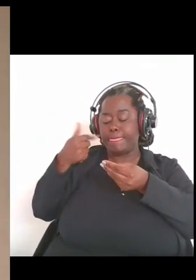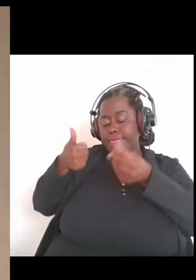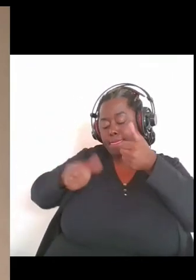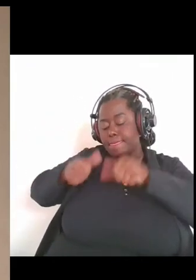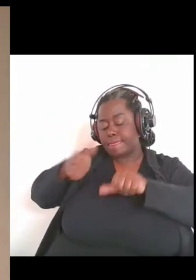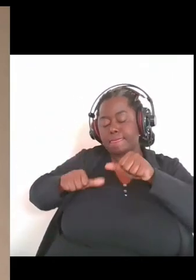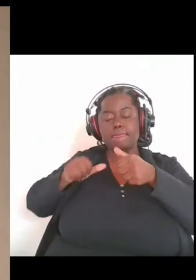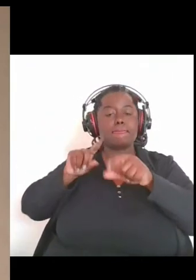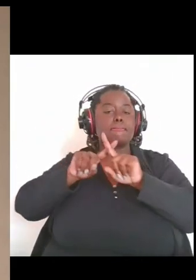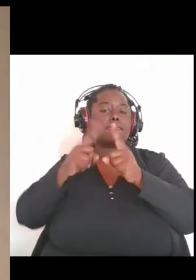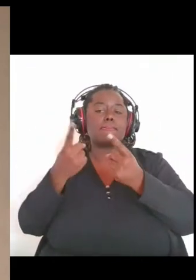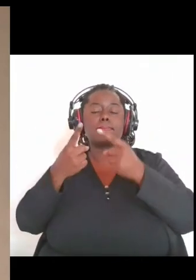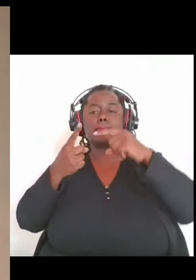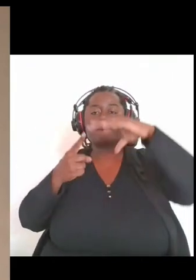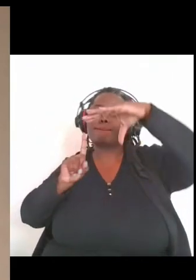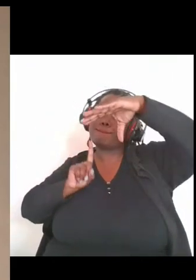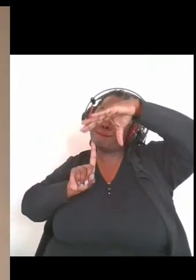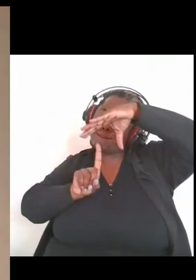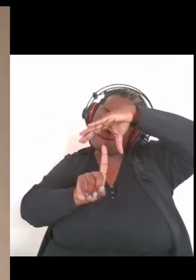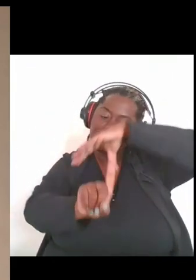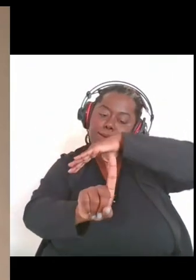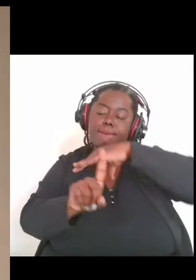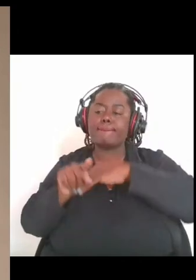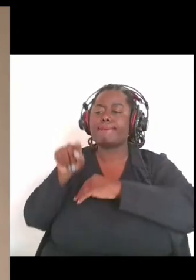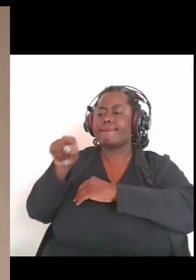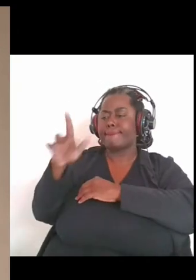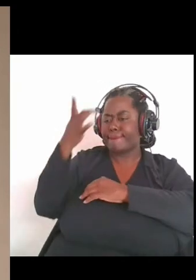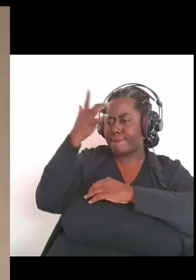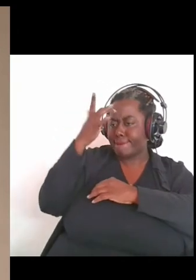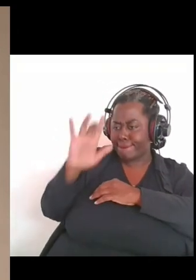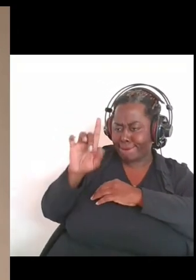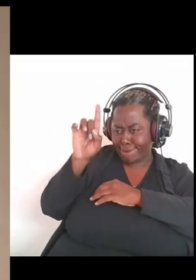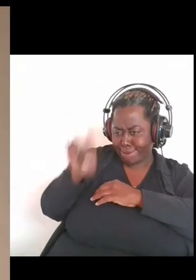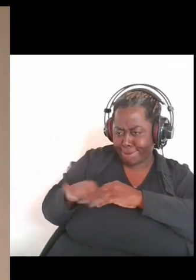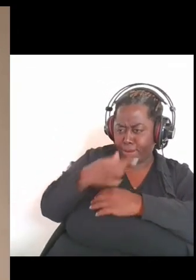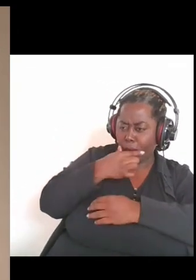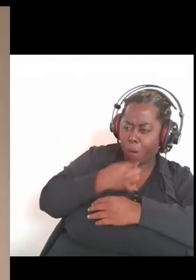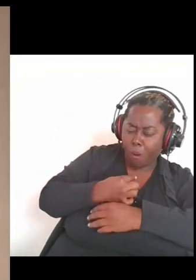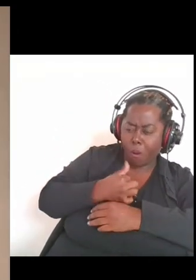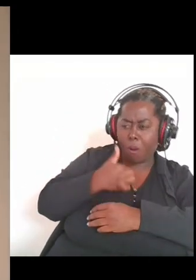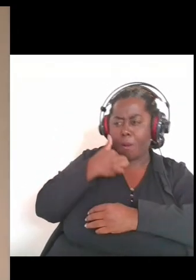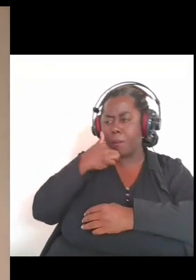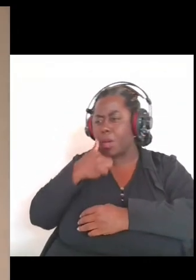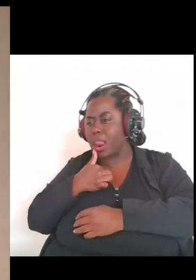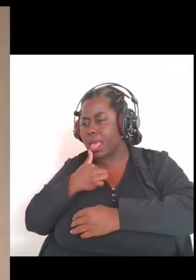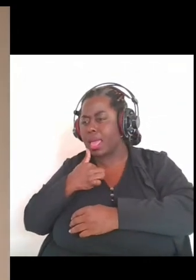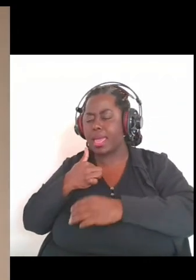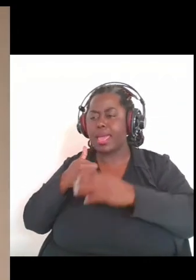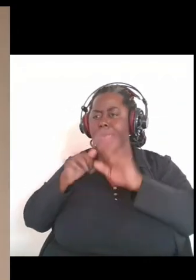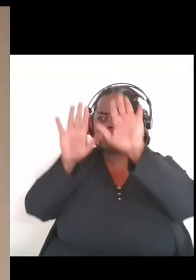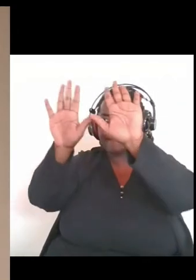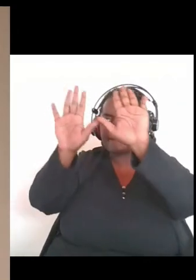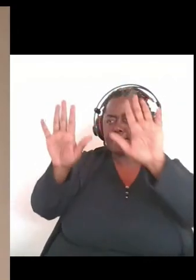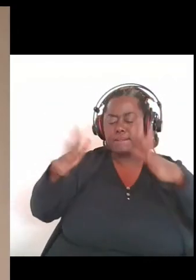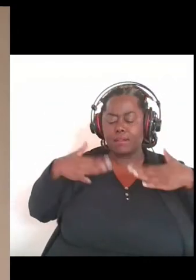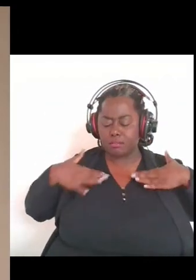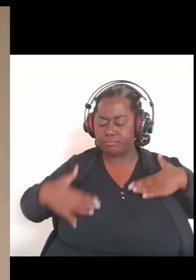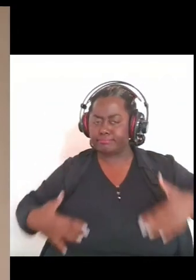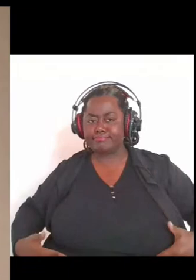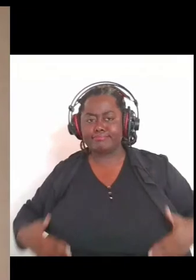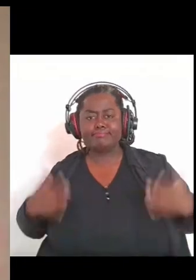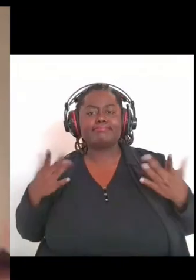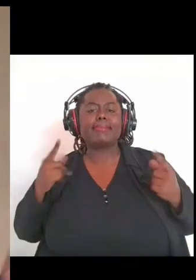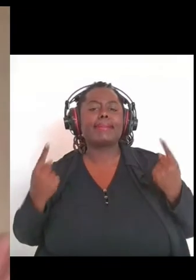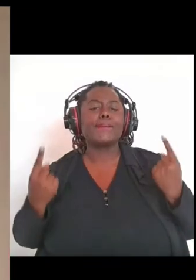ID or checking you on on the X-ray do not know whether is